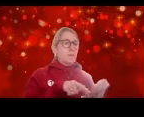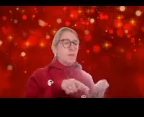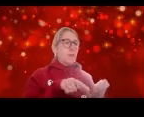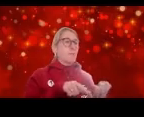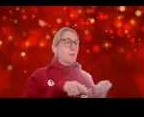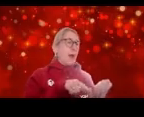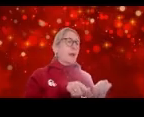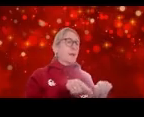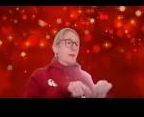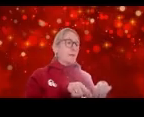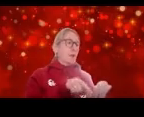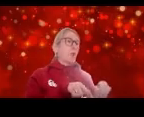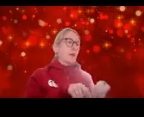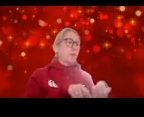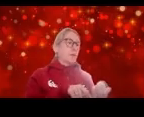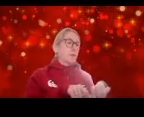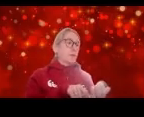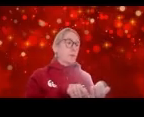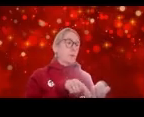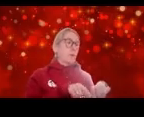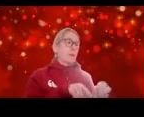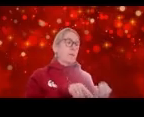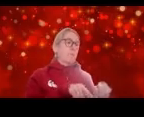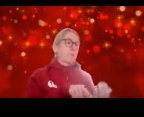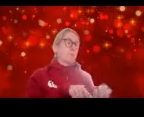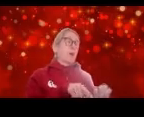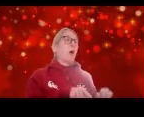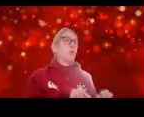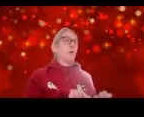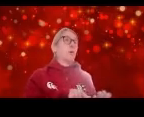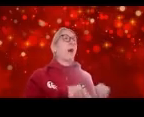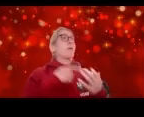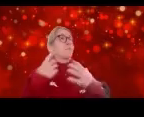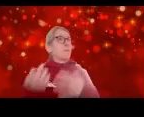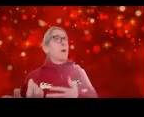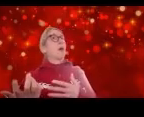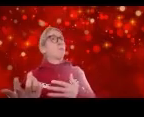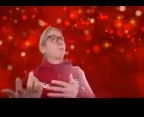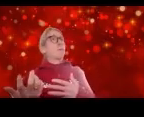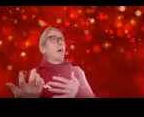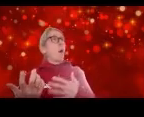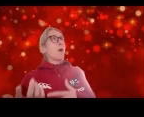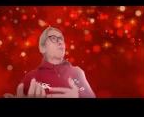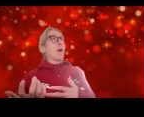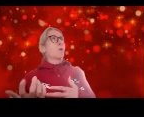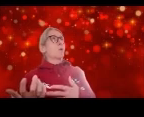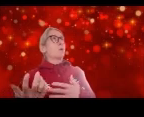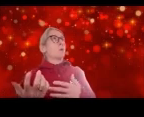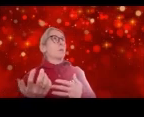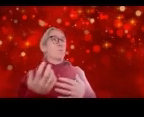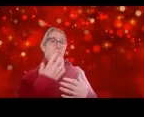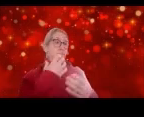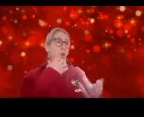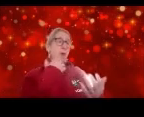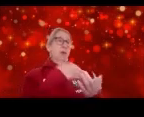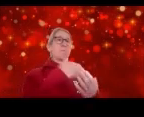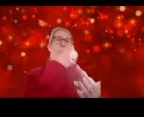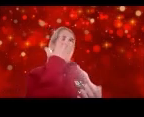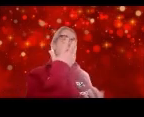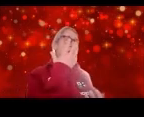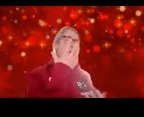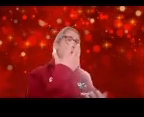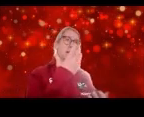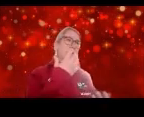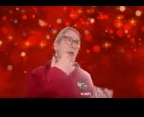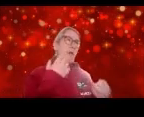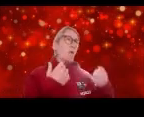Is an easy way for them to access and log in to their phone? Like, I know iPhone, you could